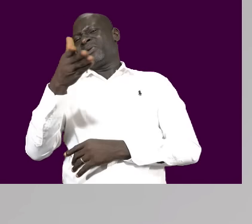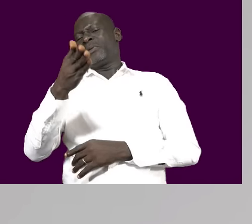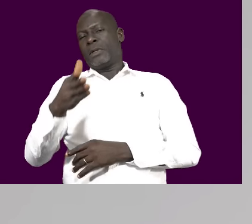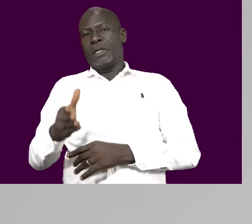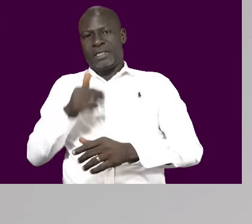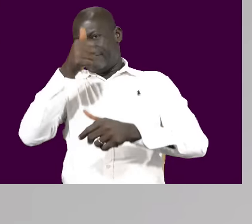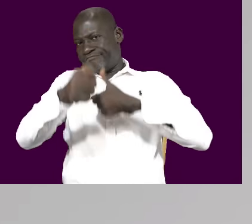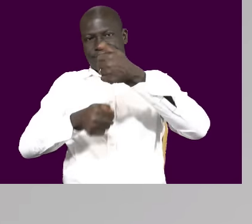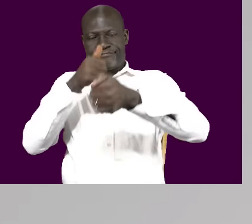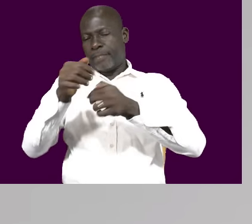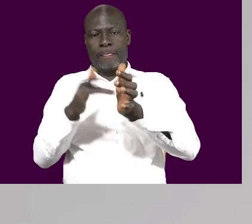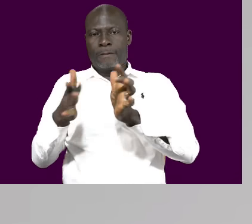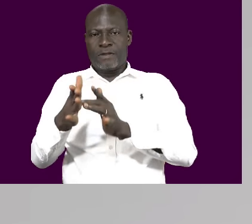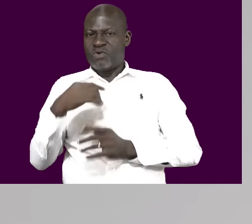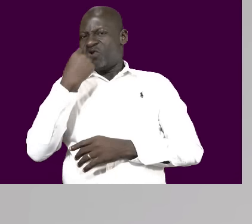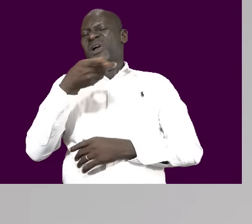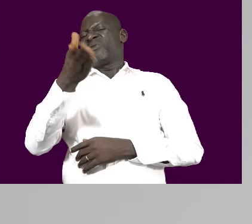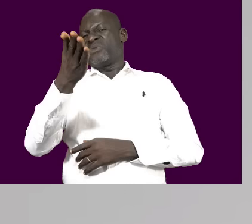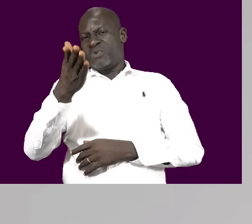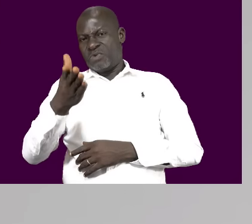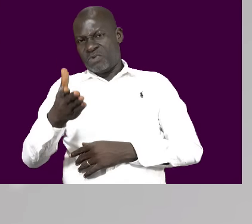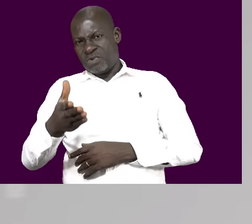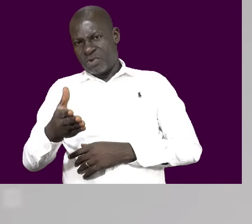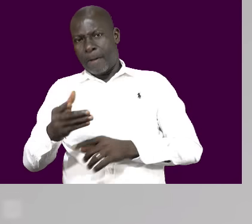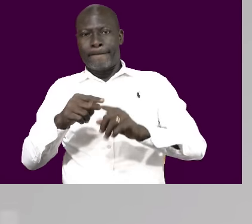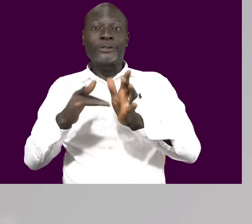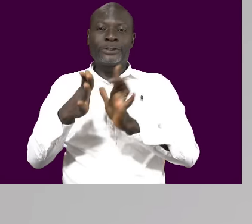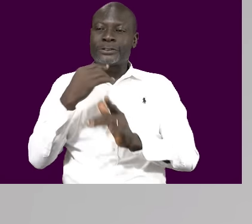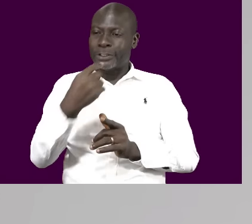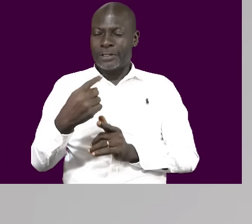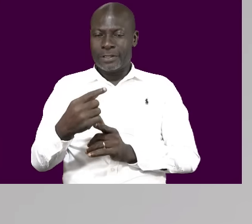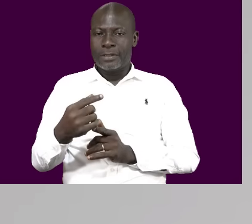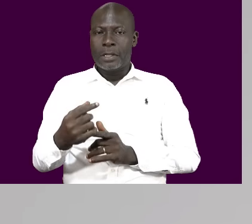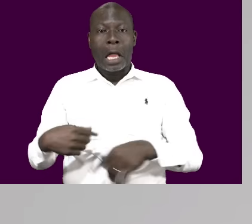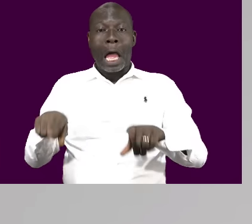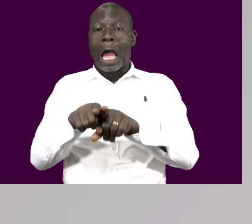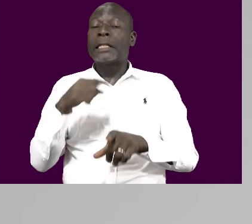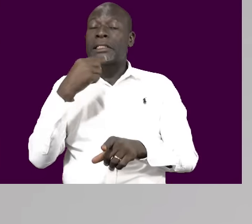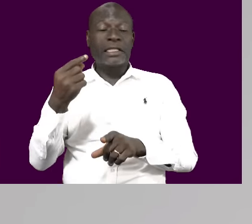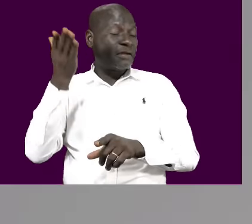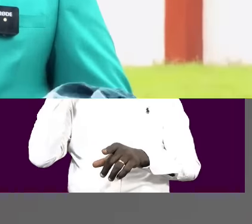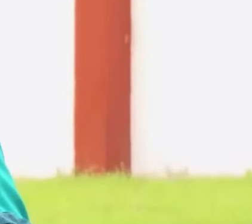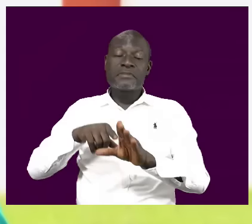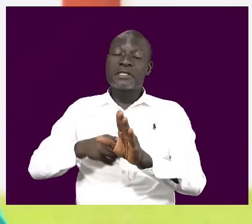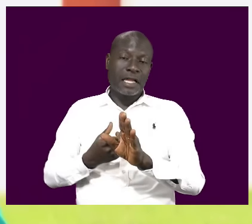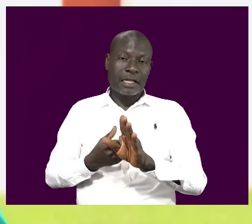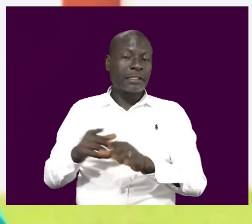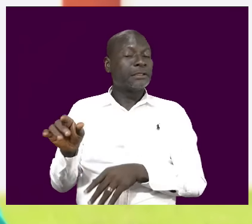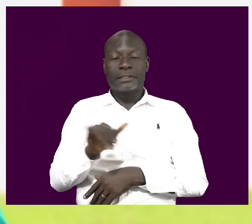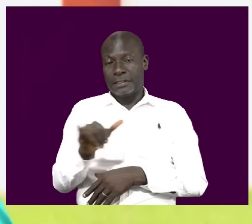ha. Woni hwan? Nanso Yesu said de makache mu fitin ase no sa wa mane bu